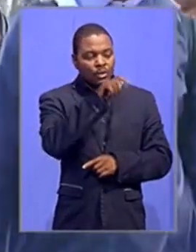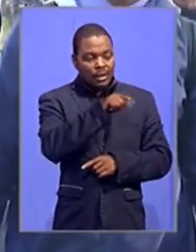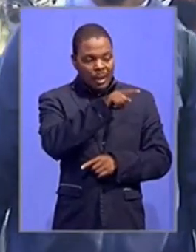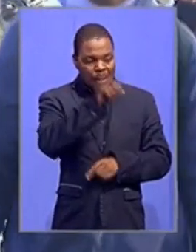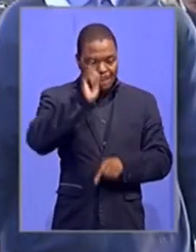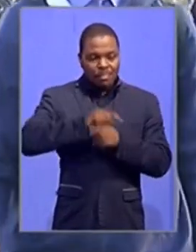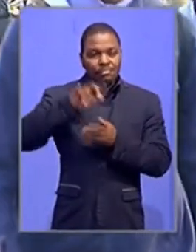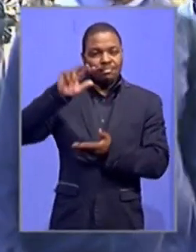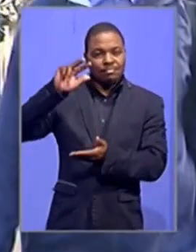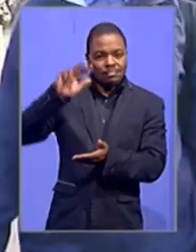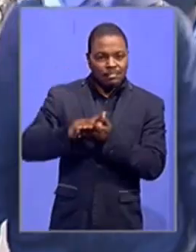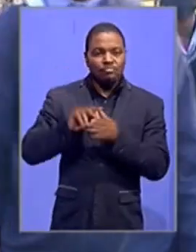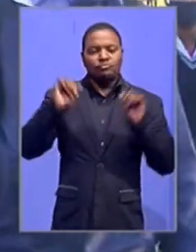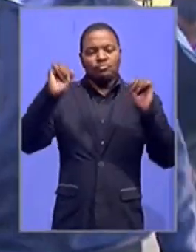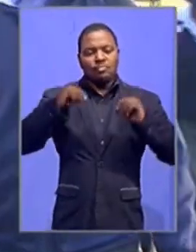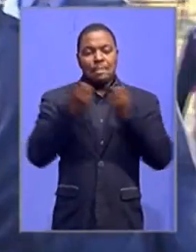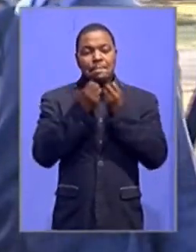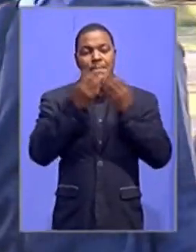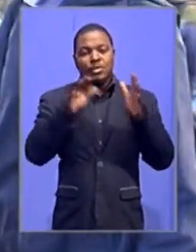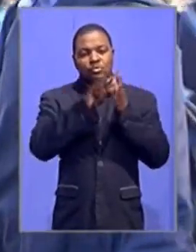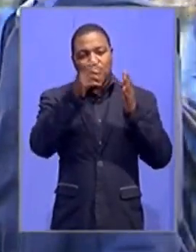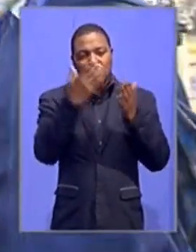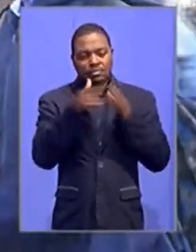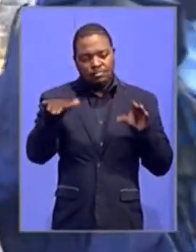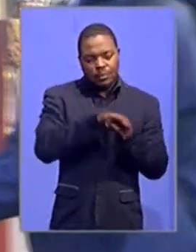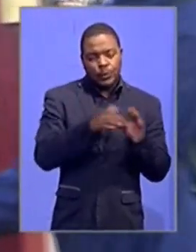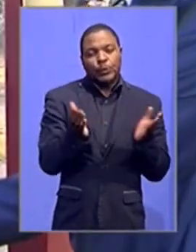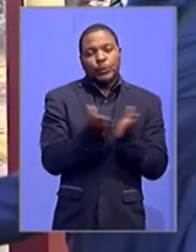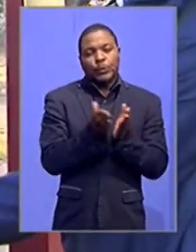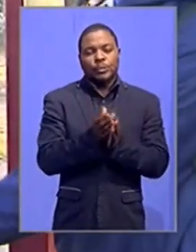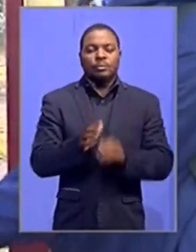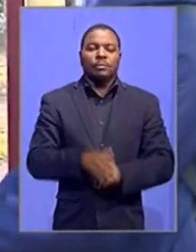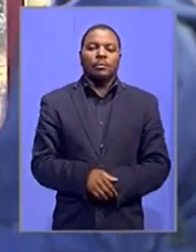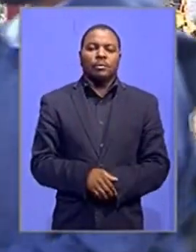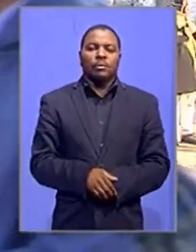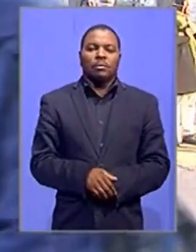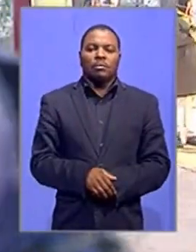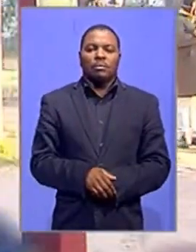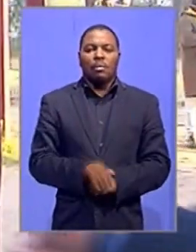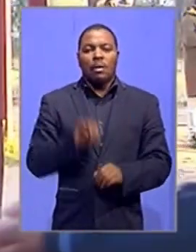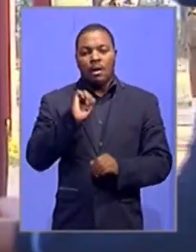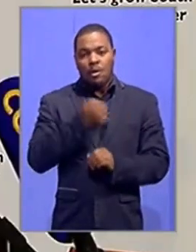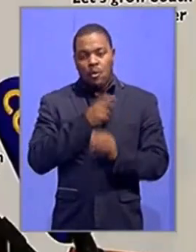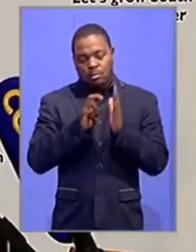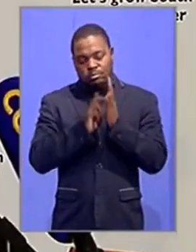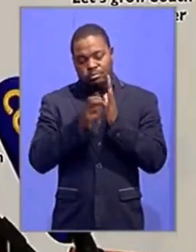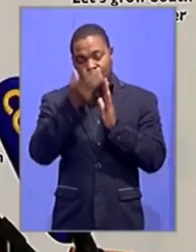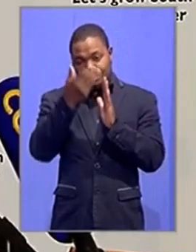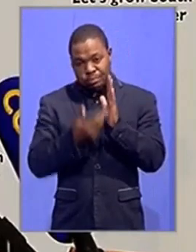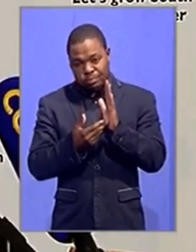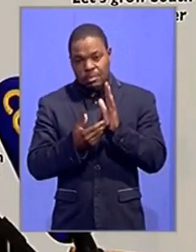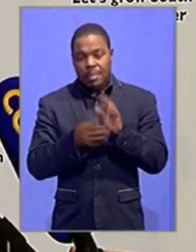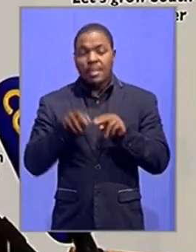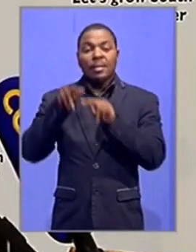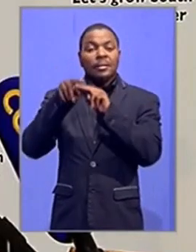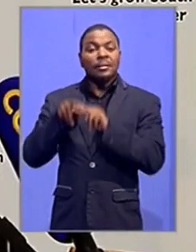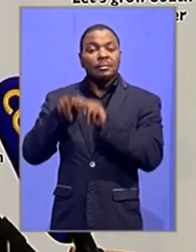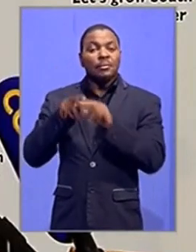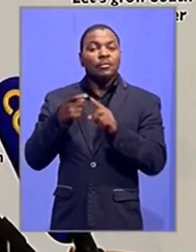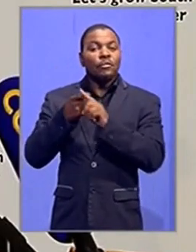letlelelang barutwana ba le bantsi go ka tsena ka fa diphaposing. Our regulations and our protocols are dependent on